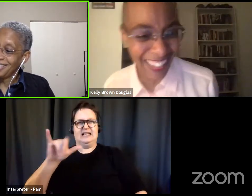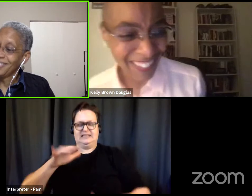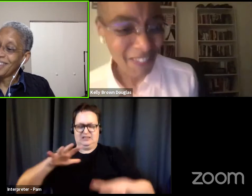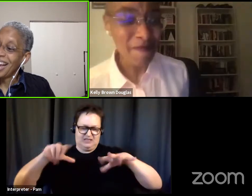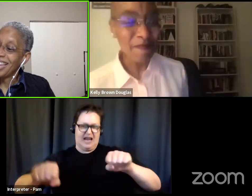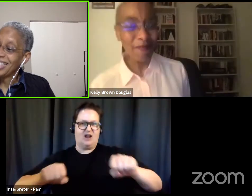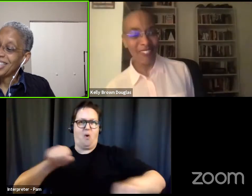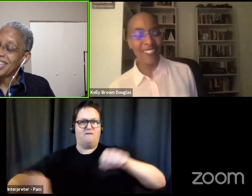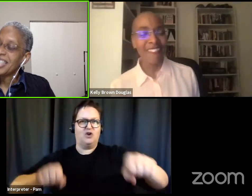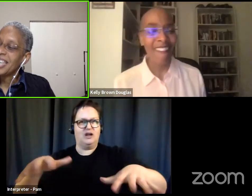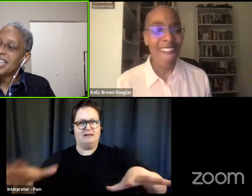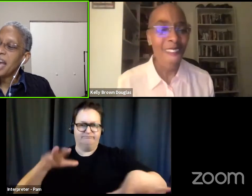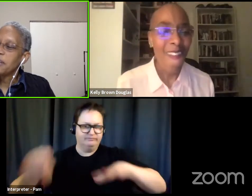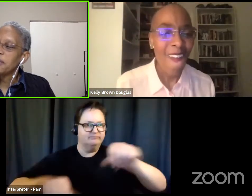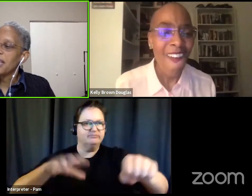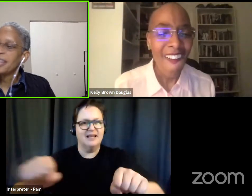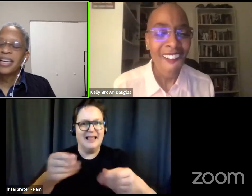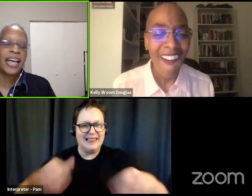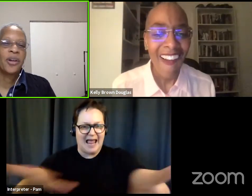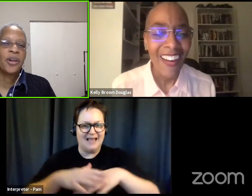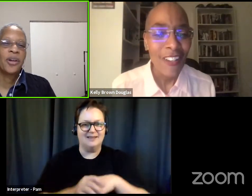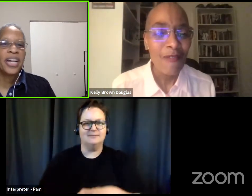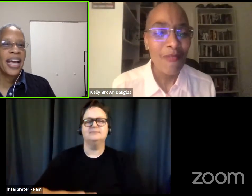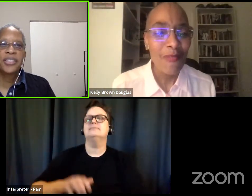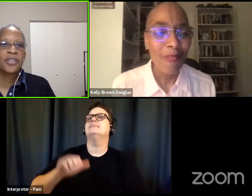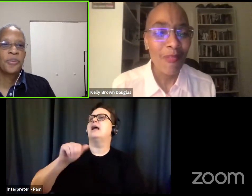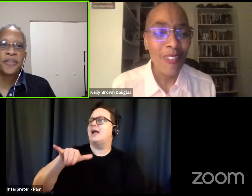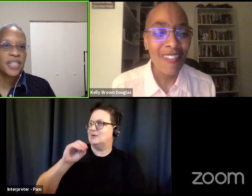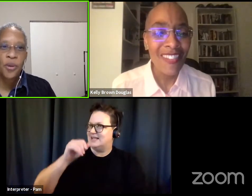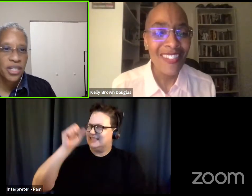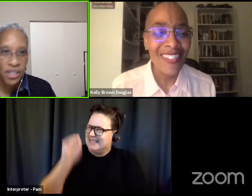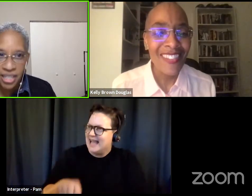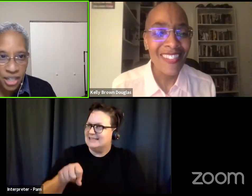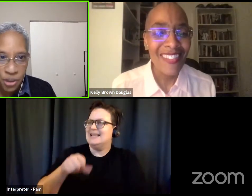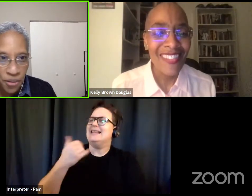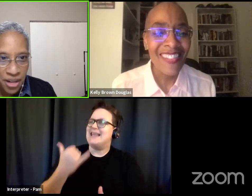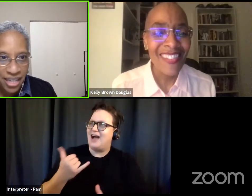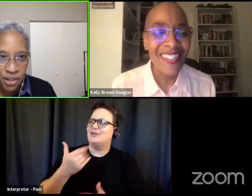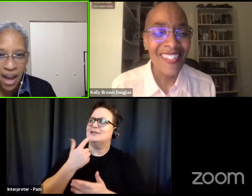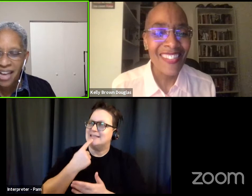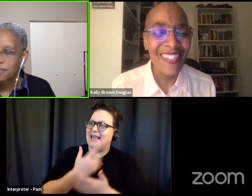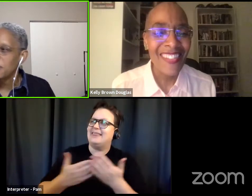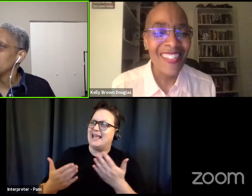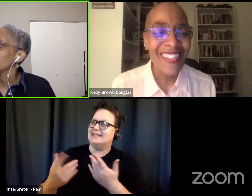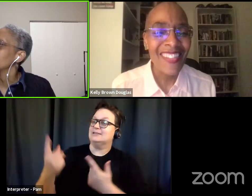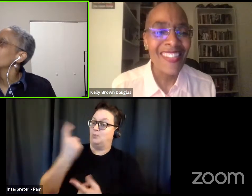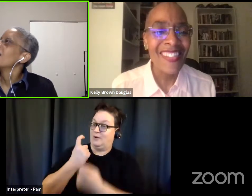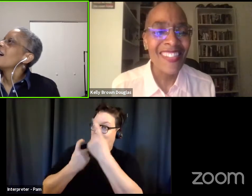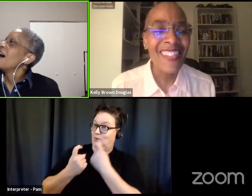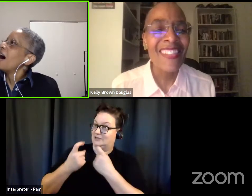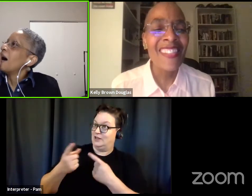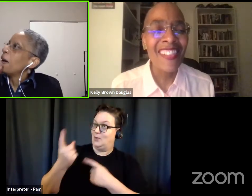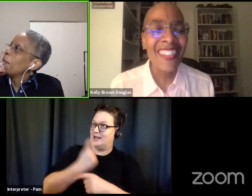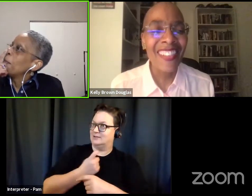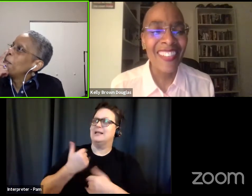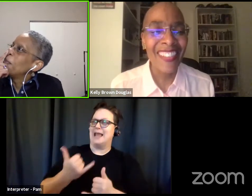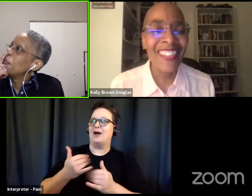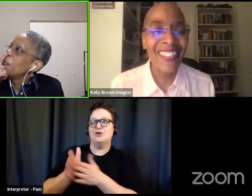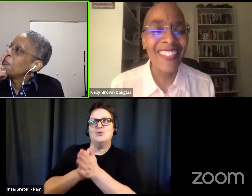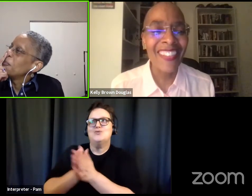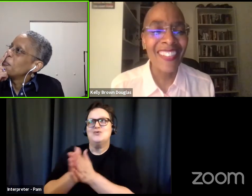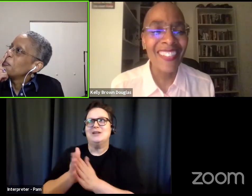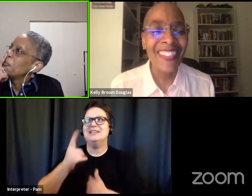Right, right. See, now you're saying things I don't want to answer the previous questions that you asked me, because